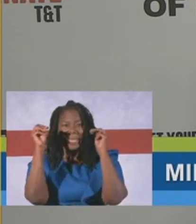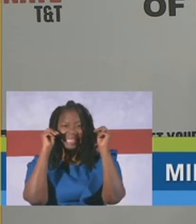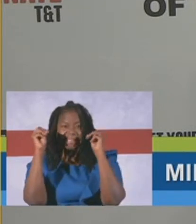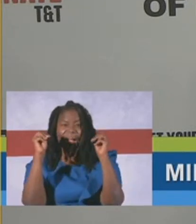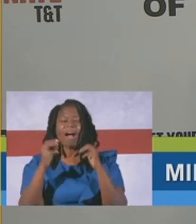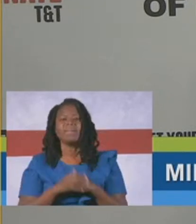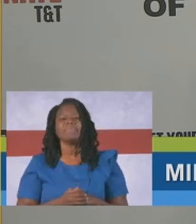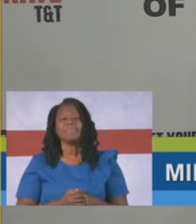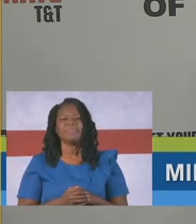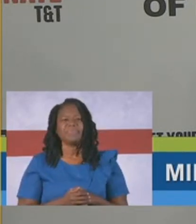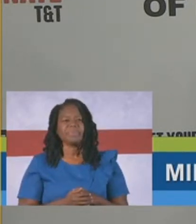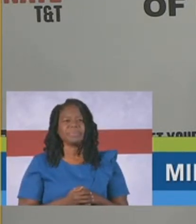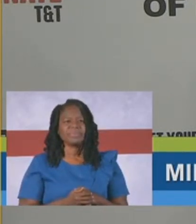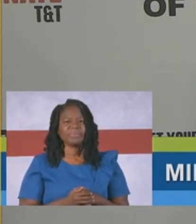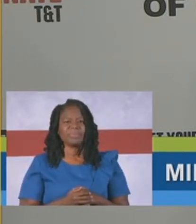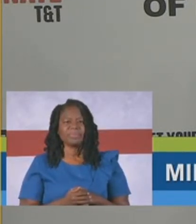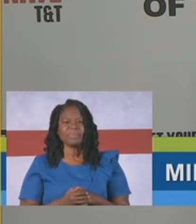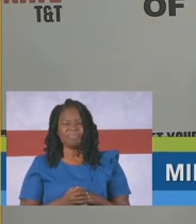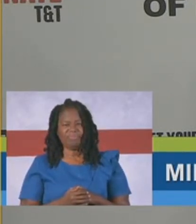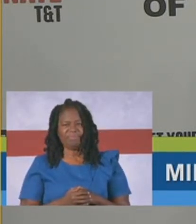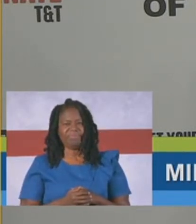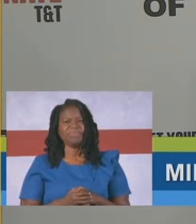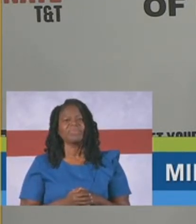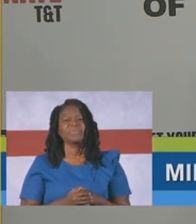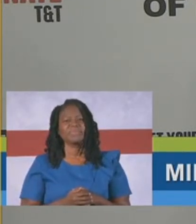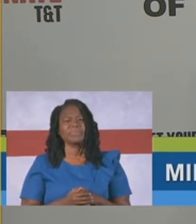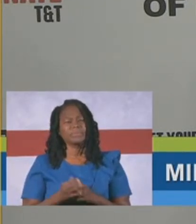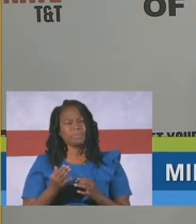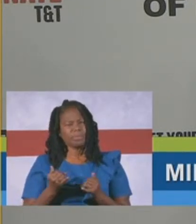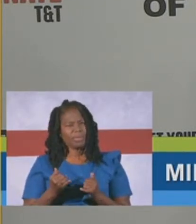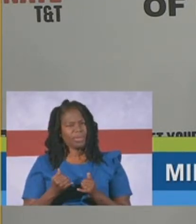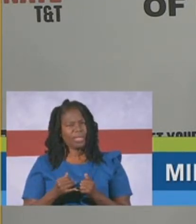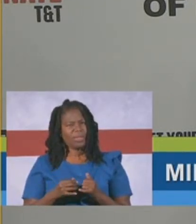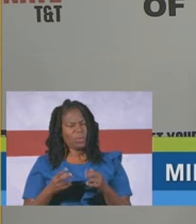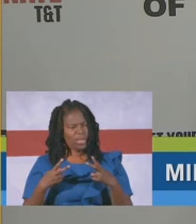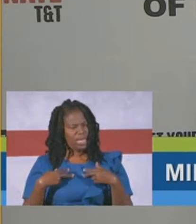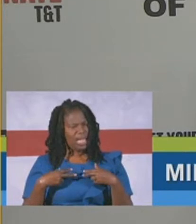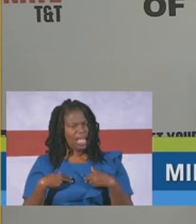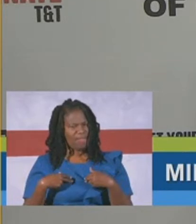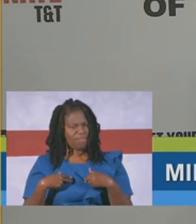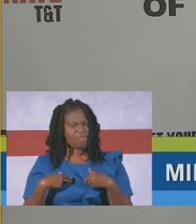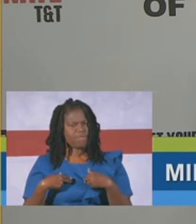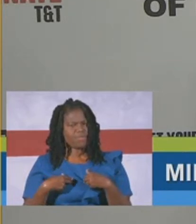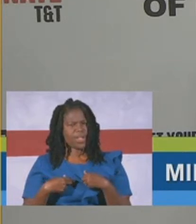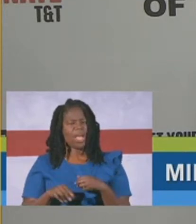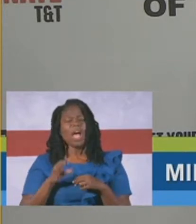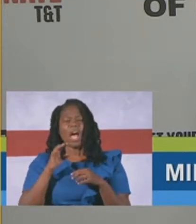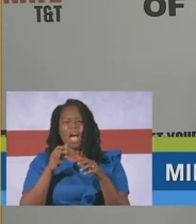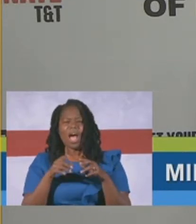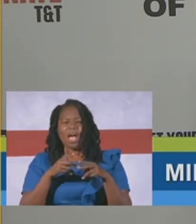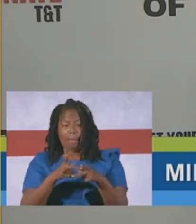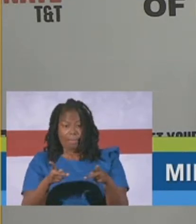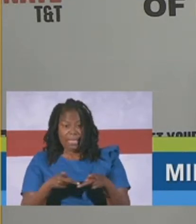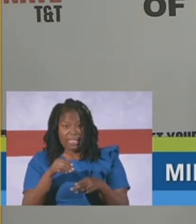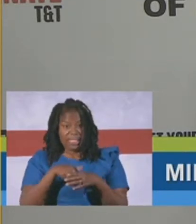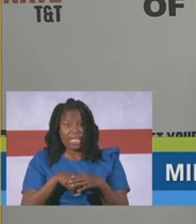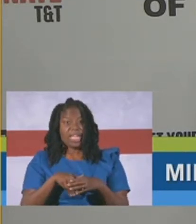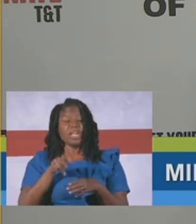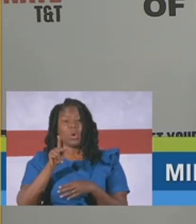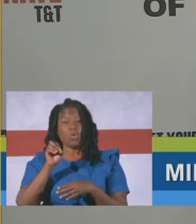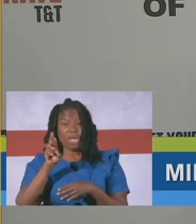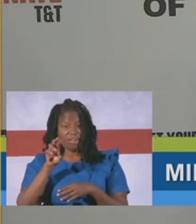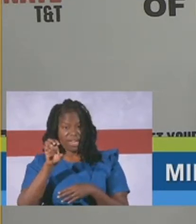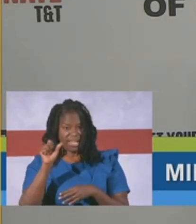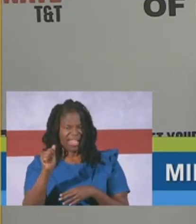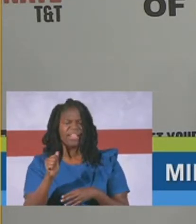Recently, this week gone, a global biomanufacturing hub has been established in Korea to assist countries who are not first world to be